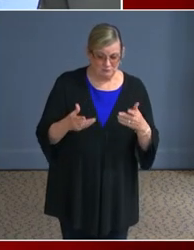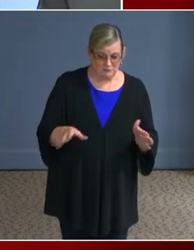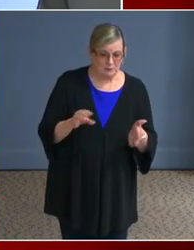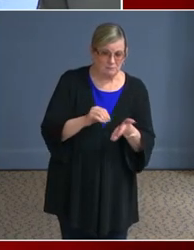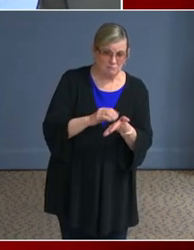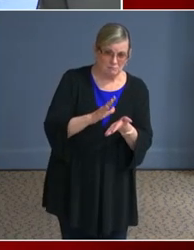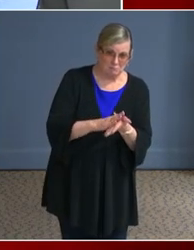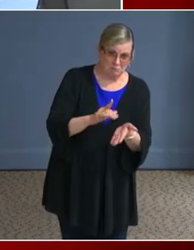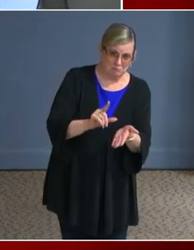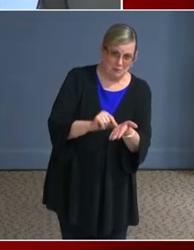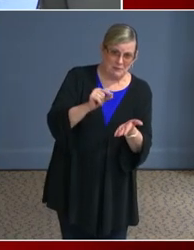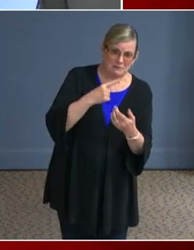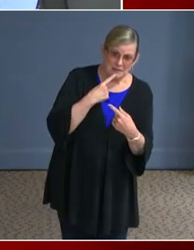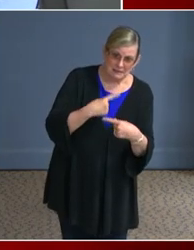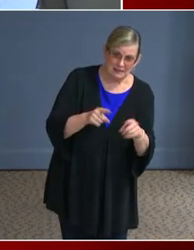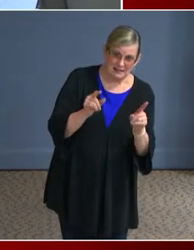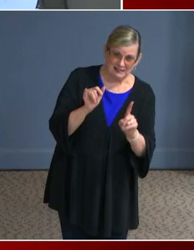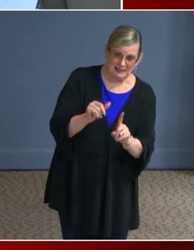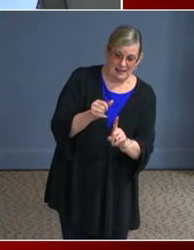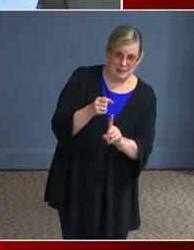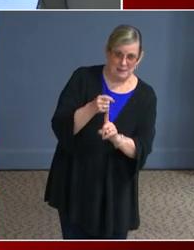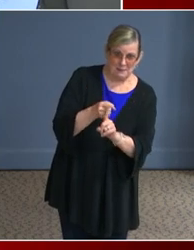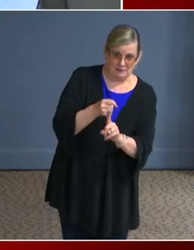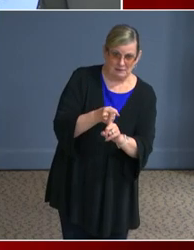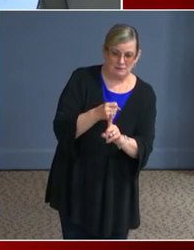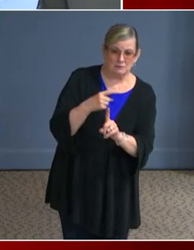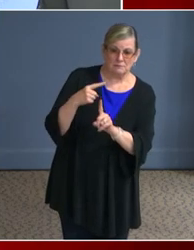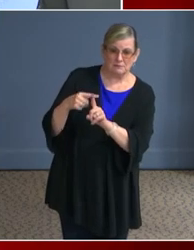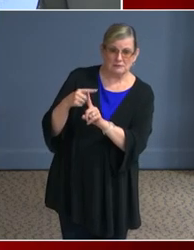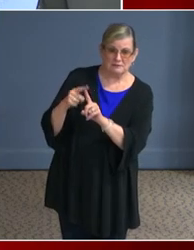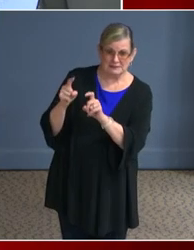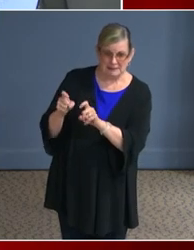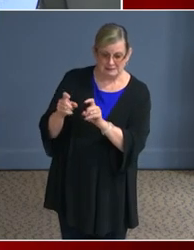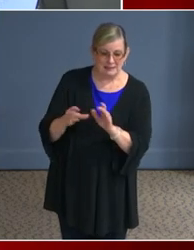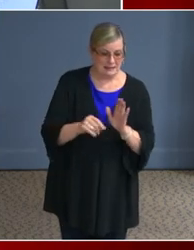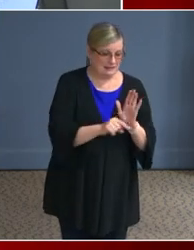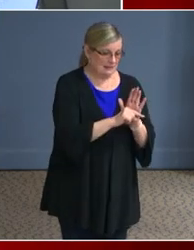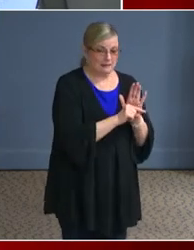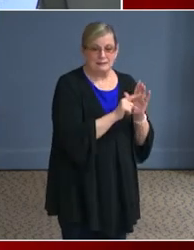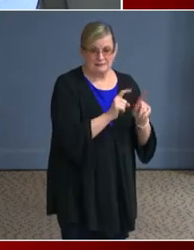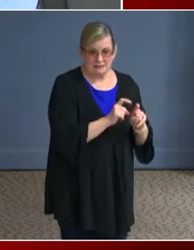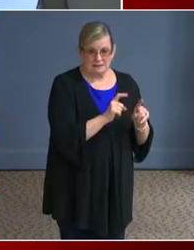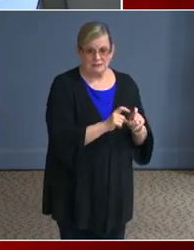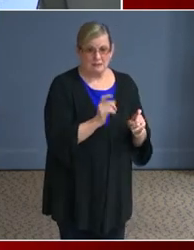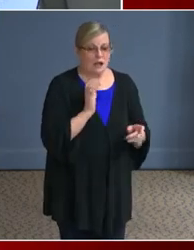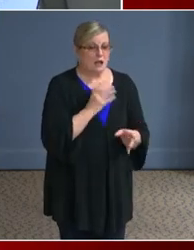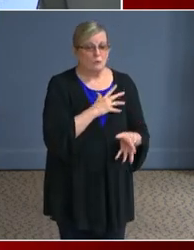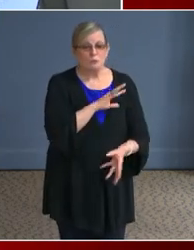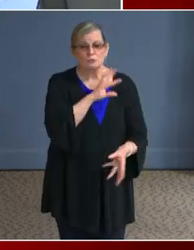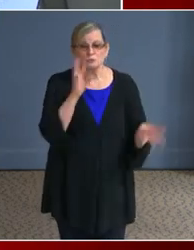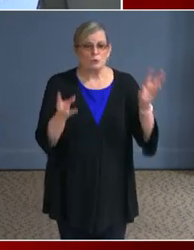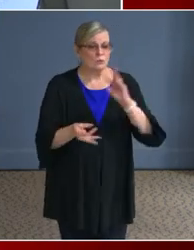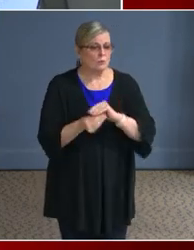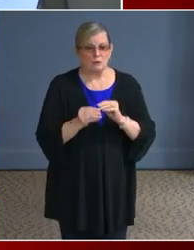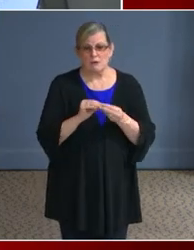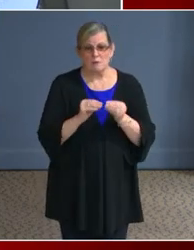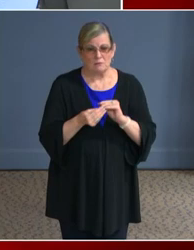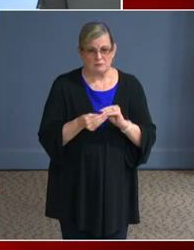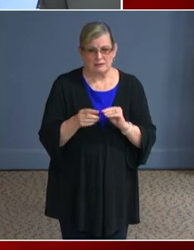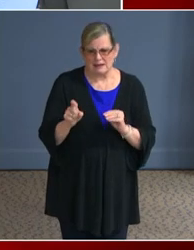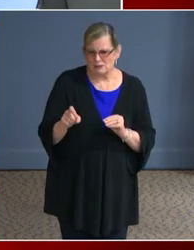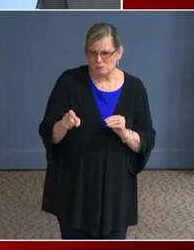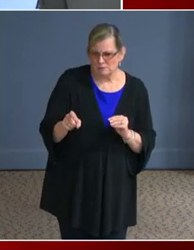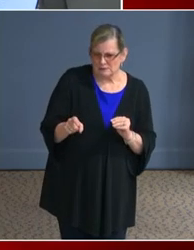this impacted positive tests as well as negative tests. So our total test number has to be